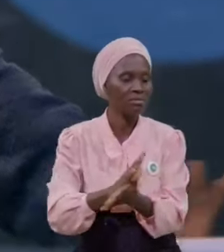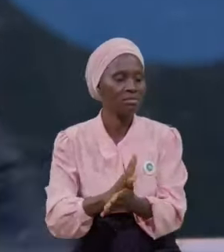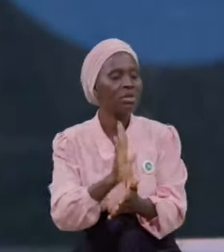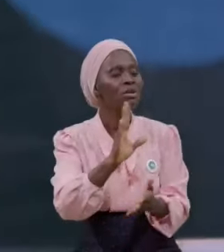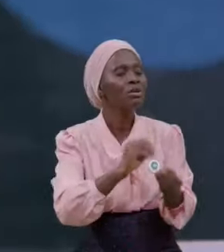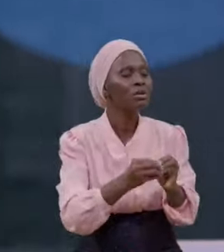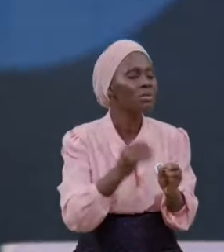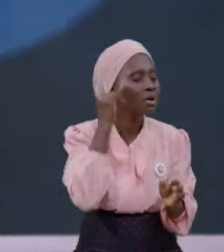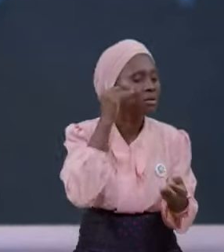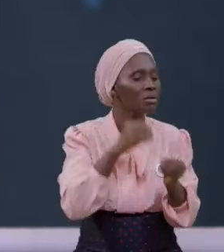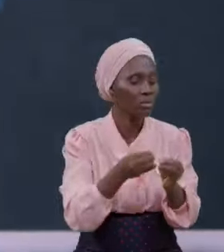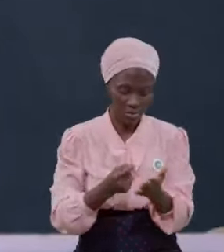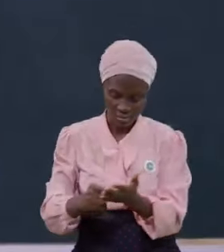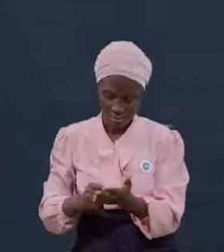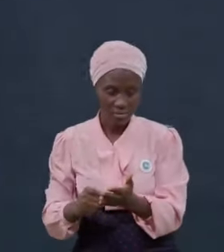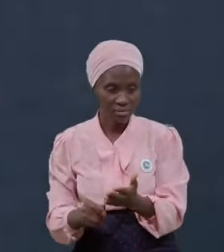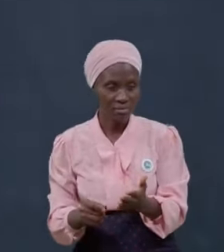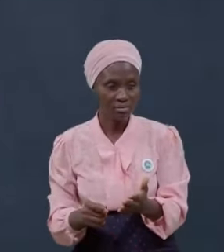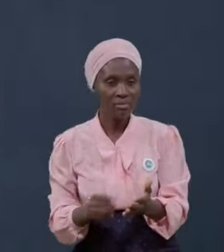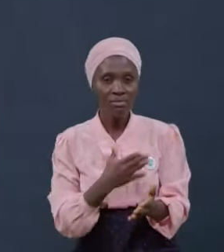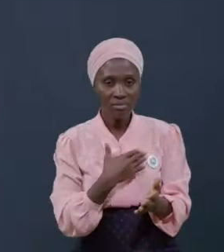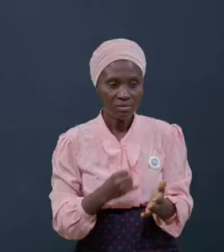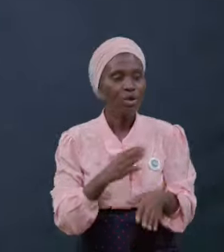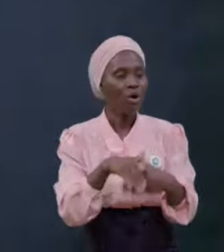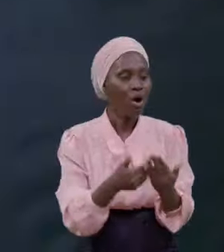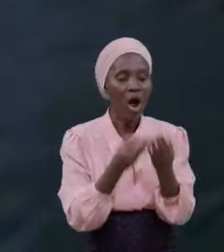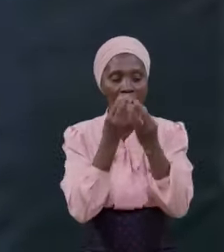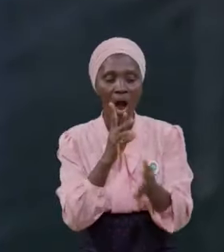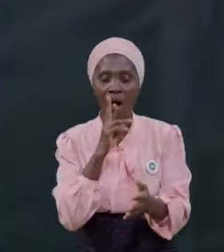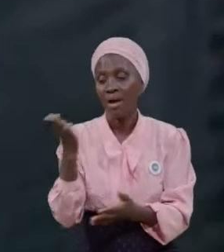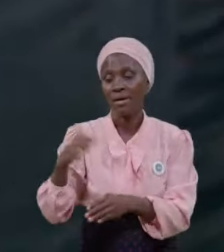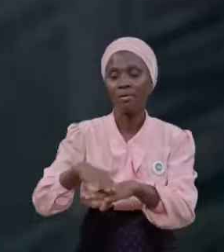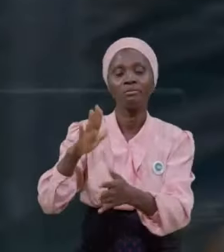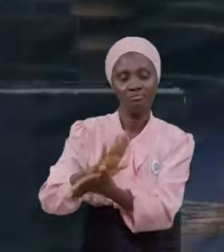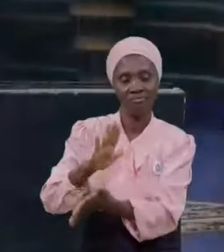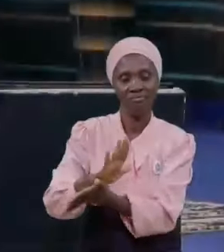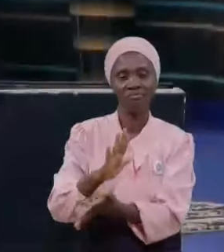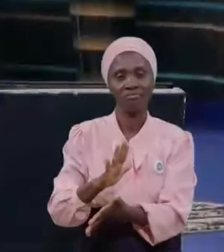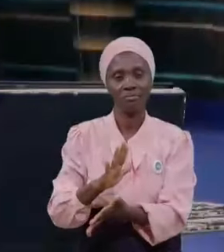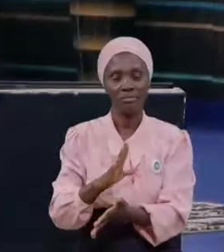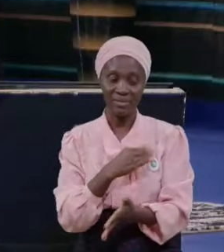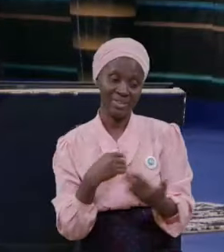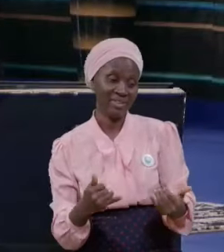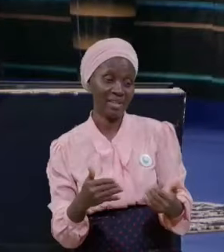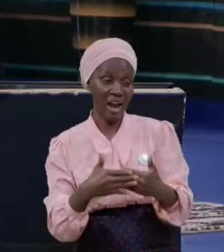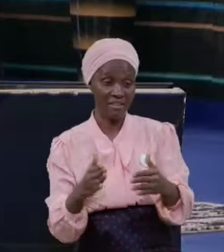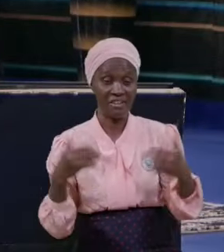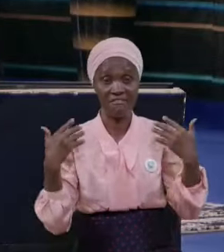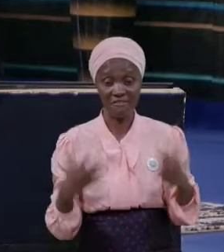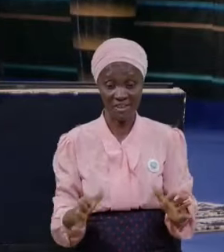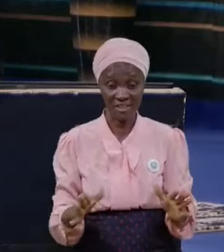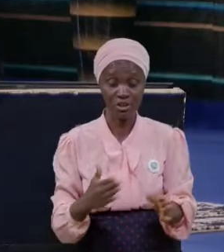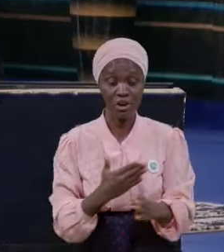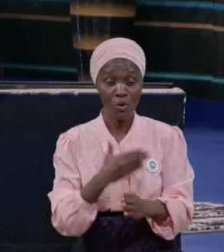all the details are there. And now, after we finish and we round up, we call them.